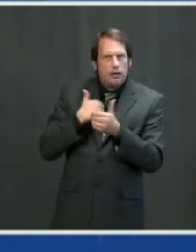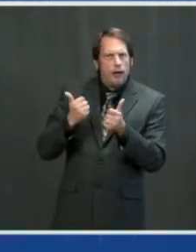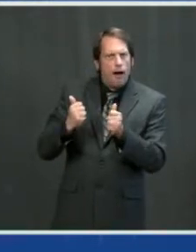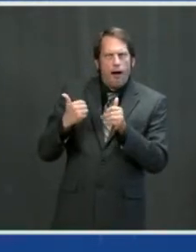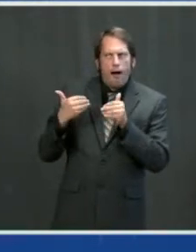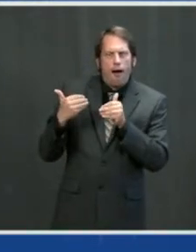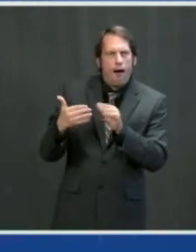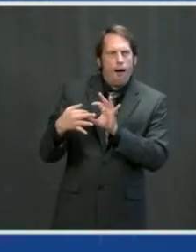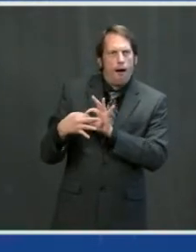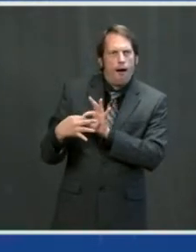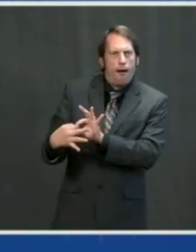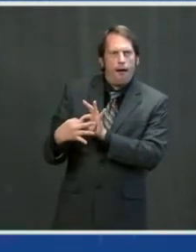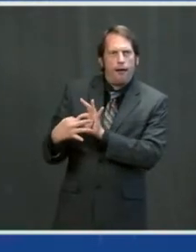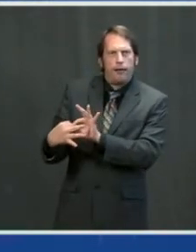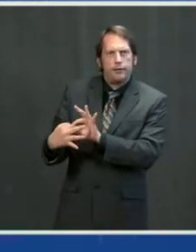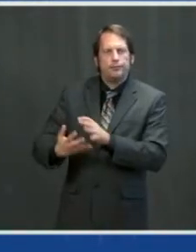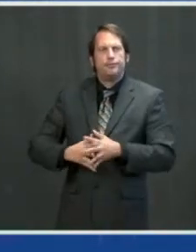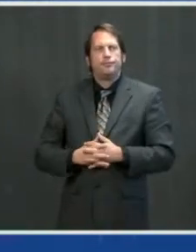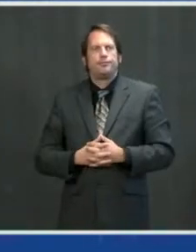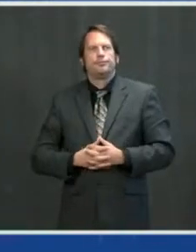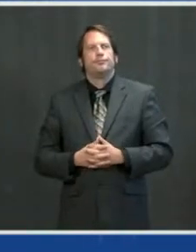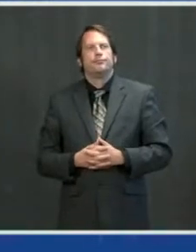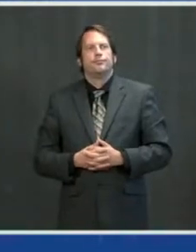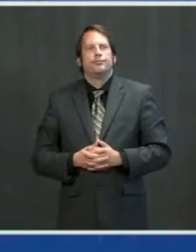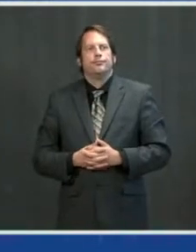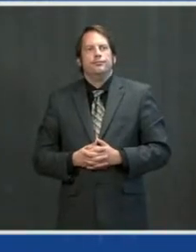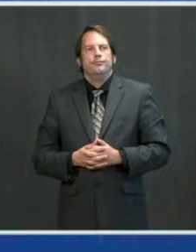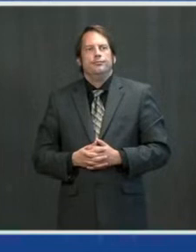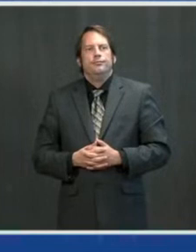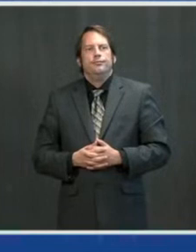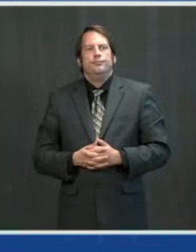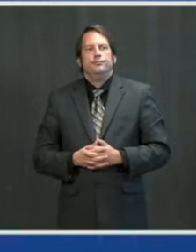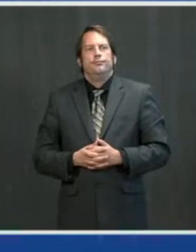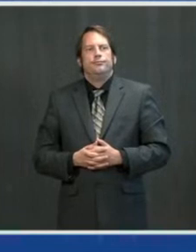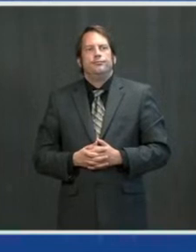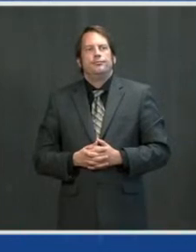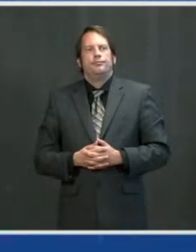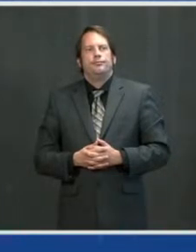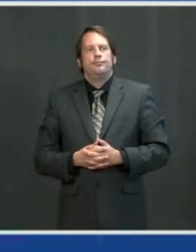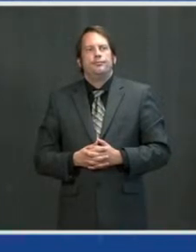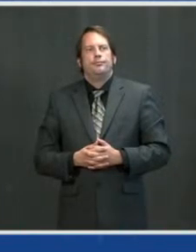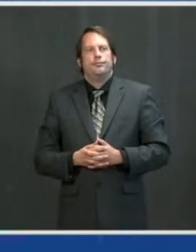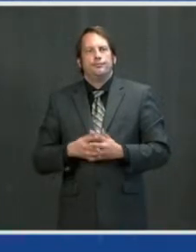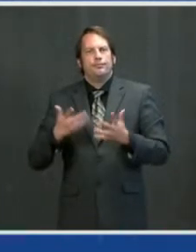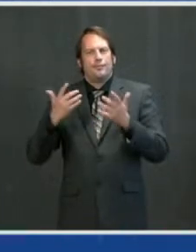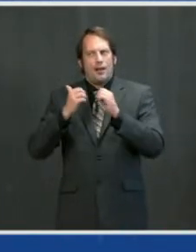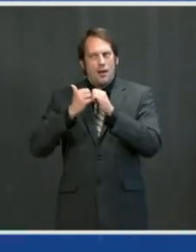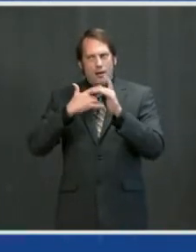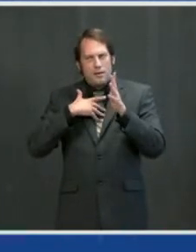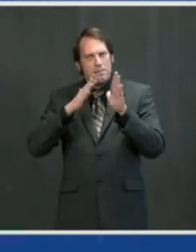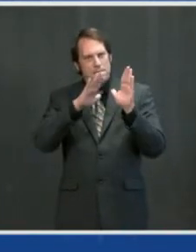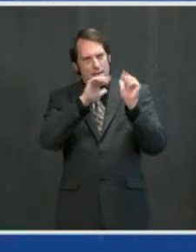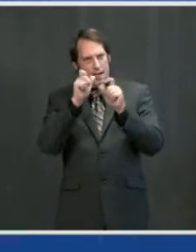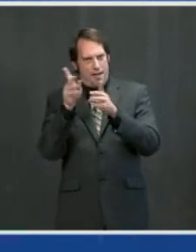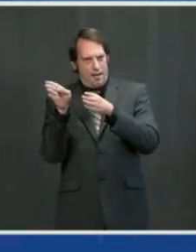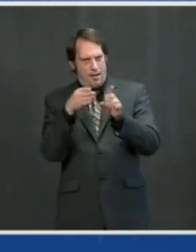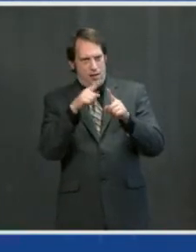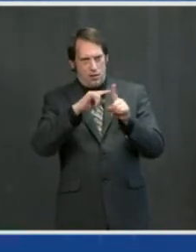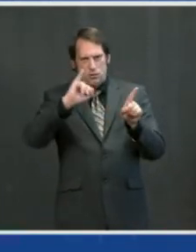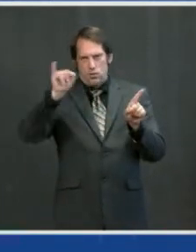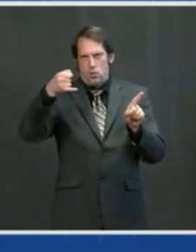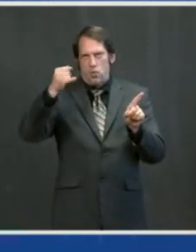us to move back into the JOPCA so that we're part of it again, that we should have never gotten out of, in my